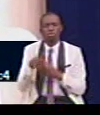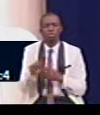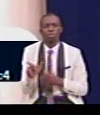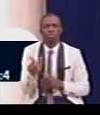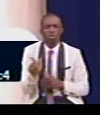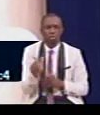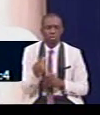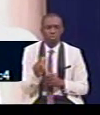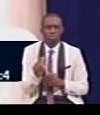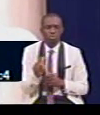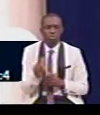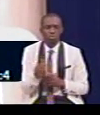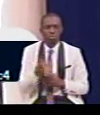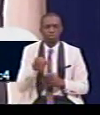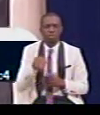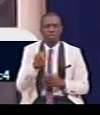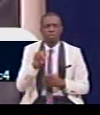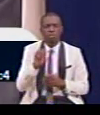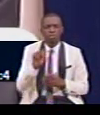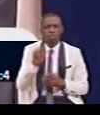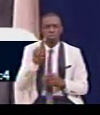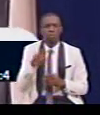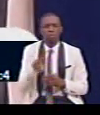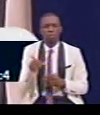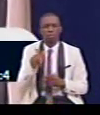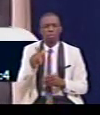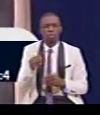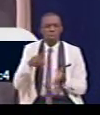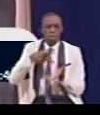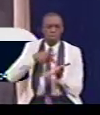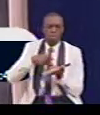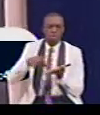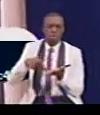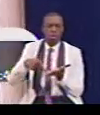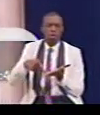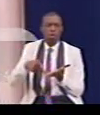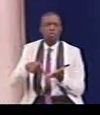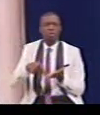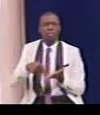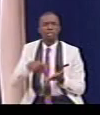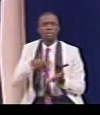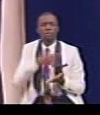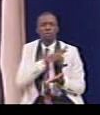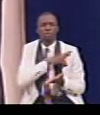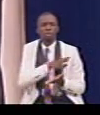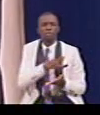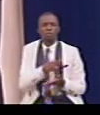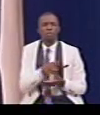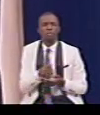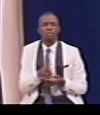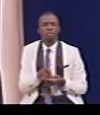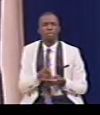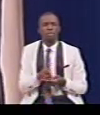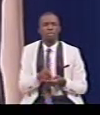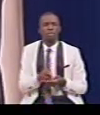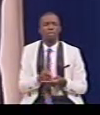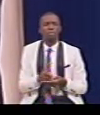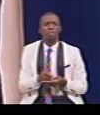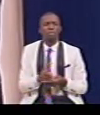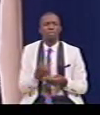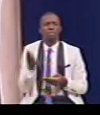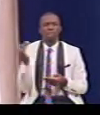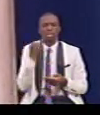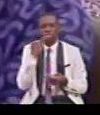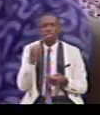James chapter 1, verse 27. Pure religion. There's impure religion. There's traditional